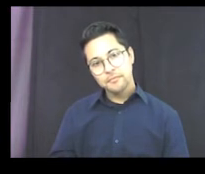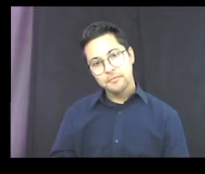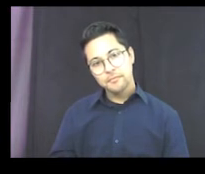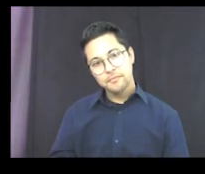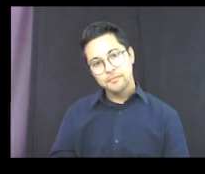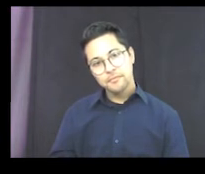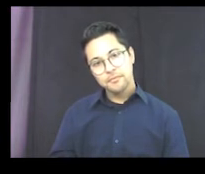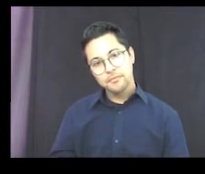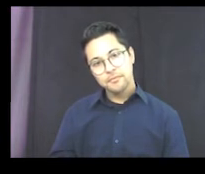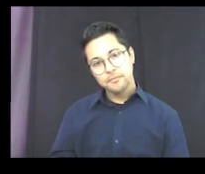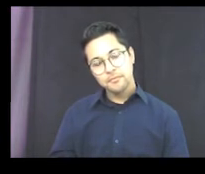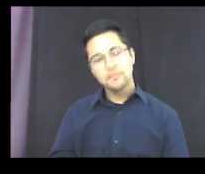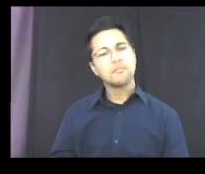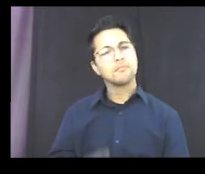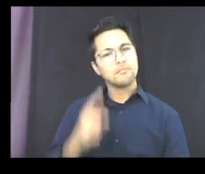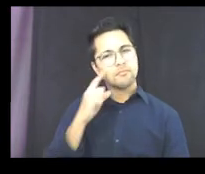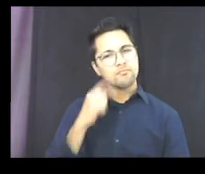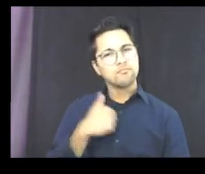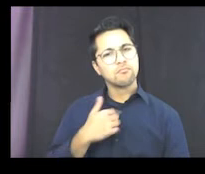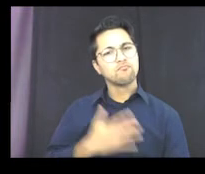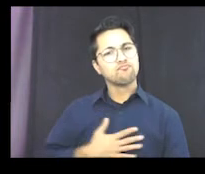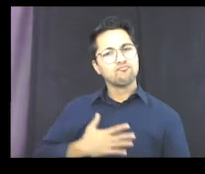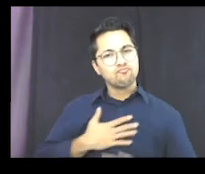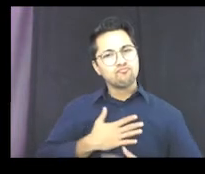think I appreciate